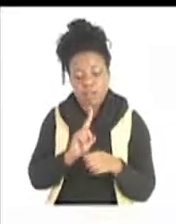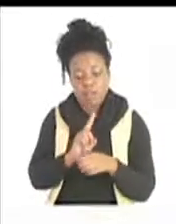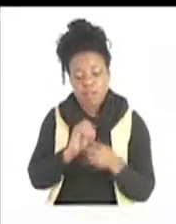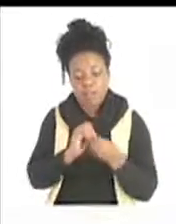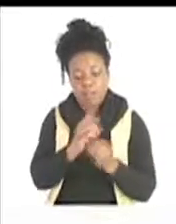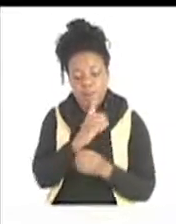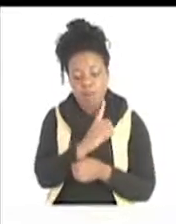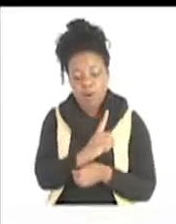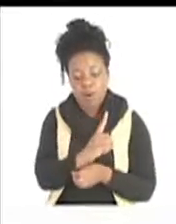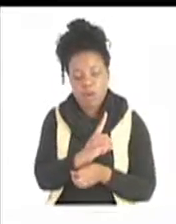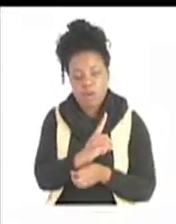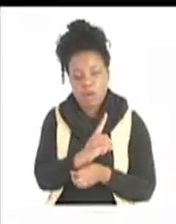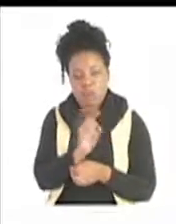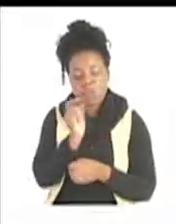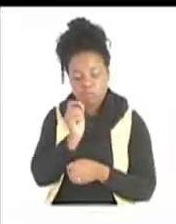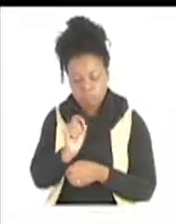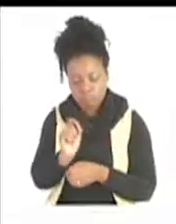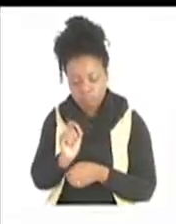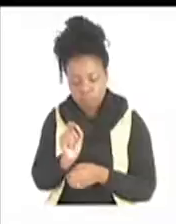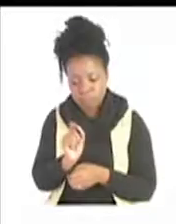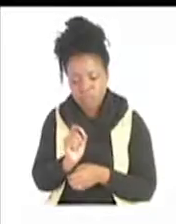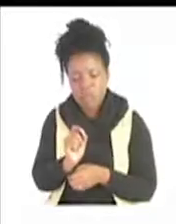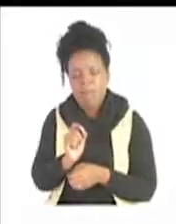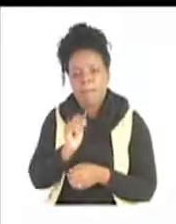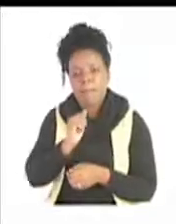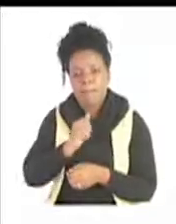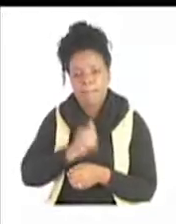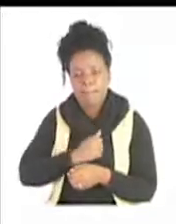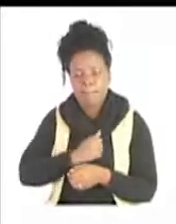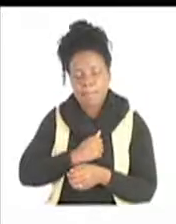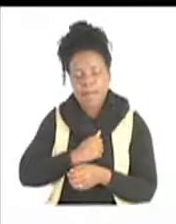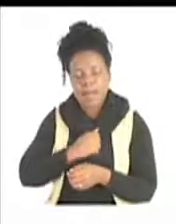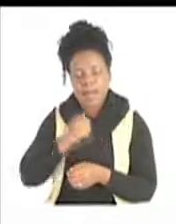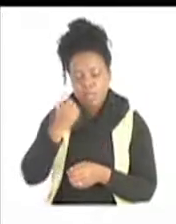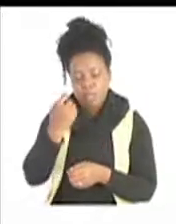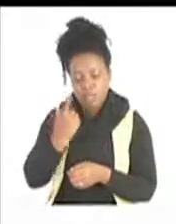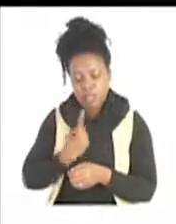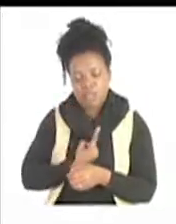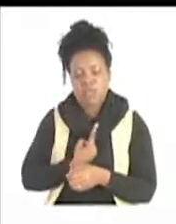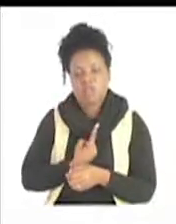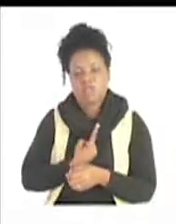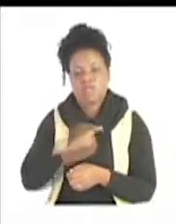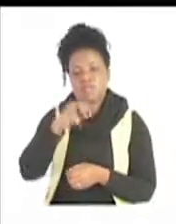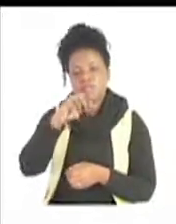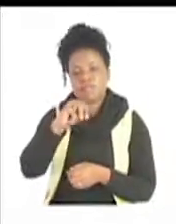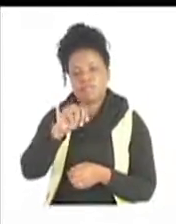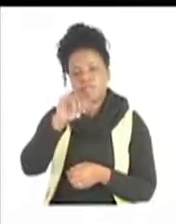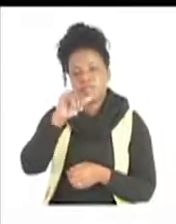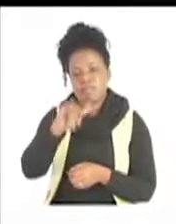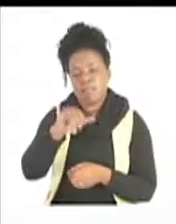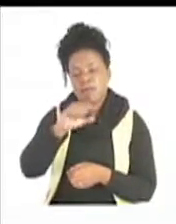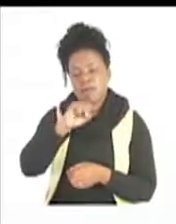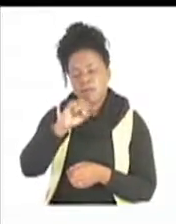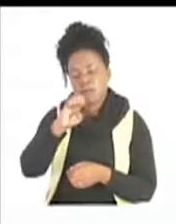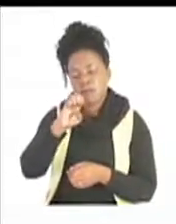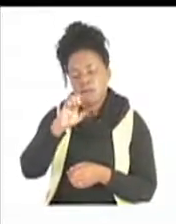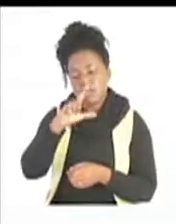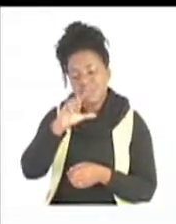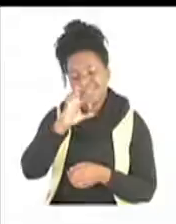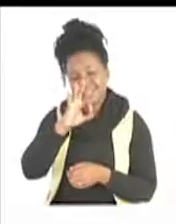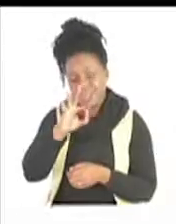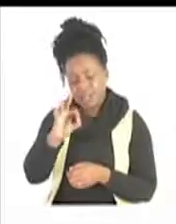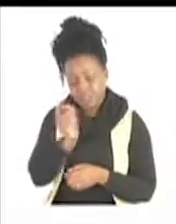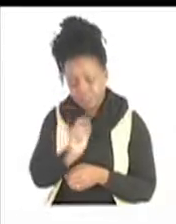you. I told Chanel, who? Myself, to always give all